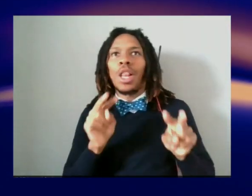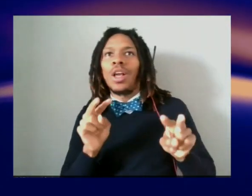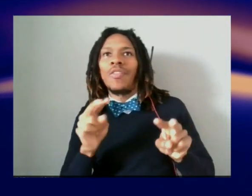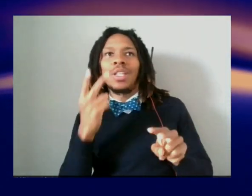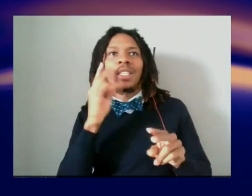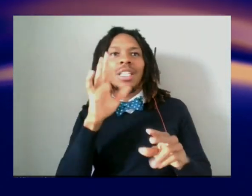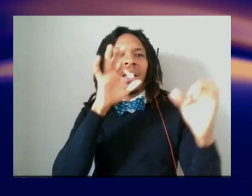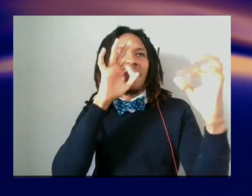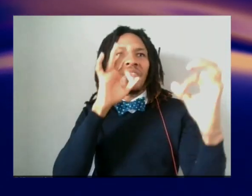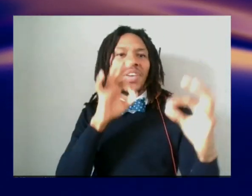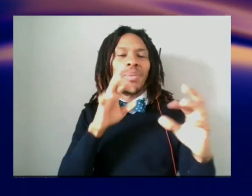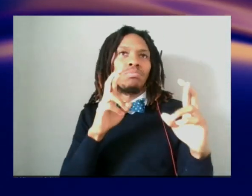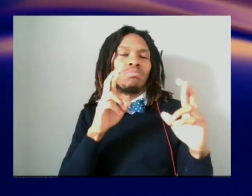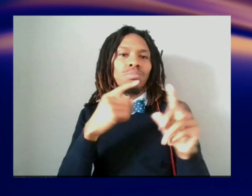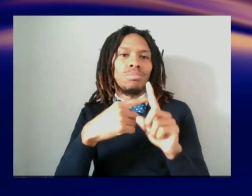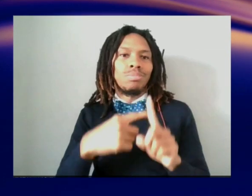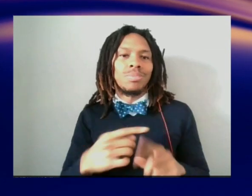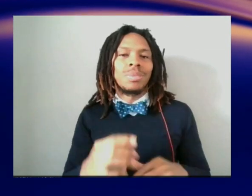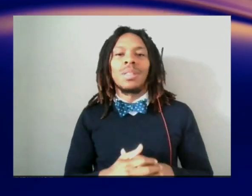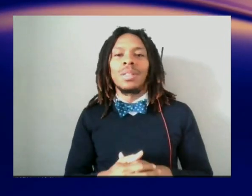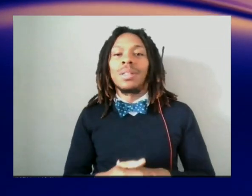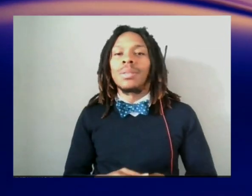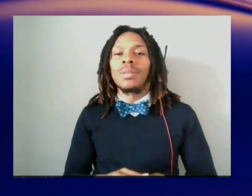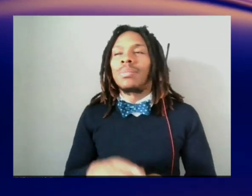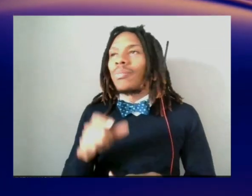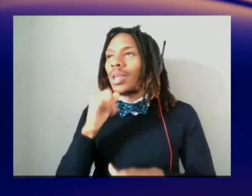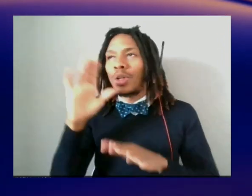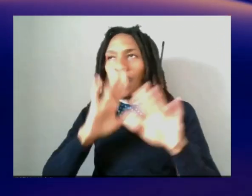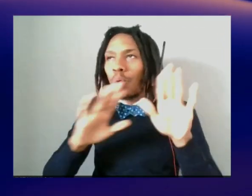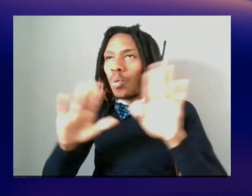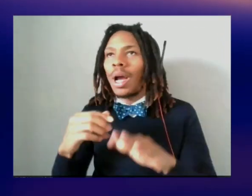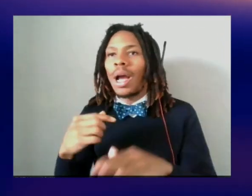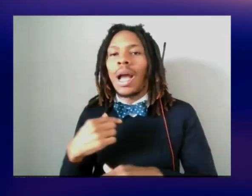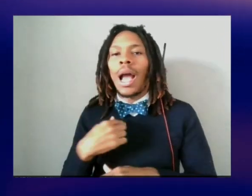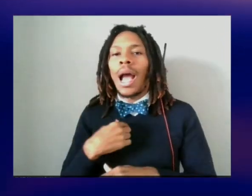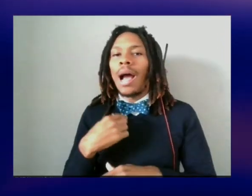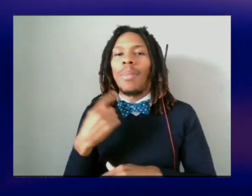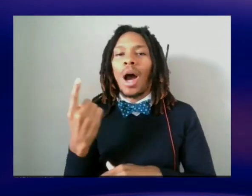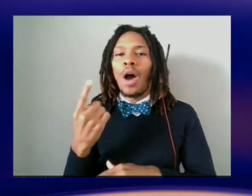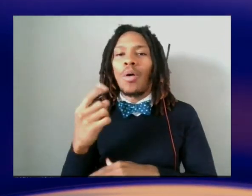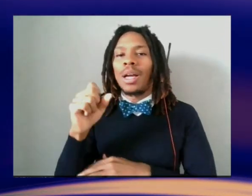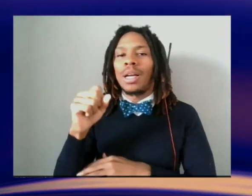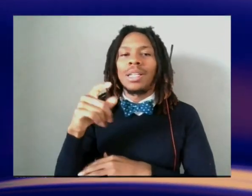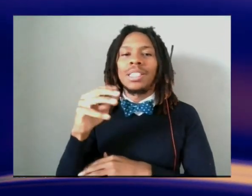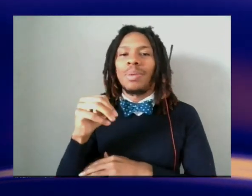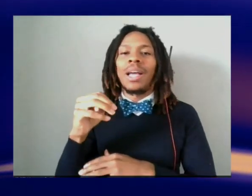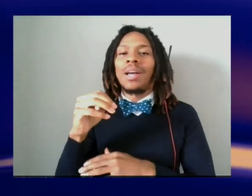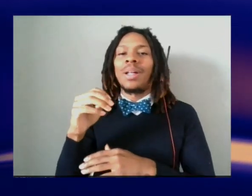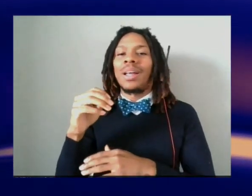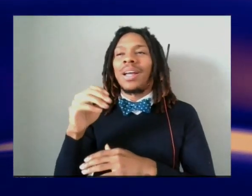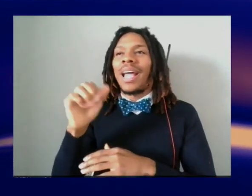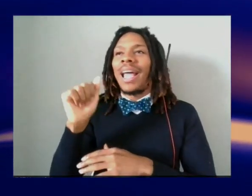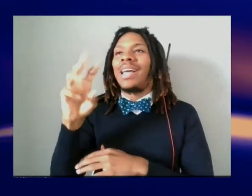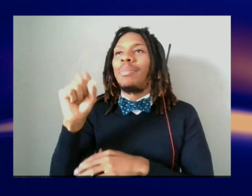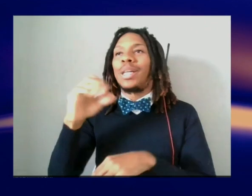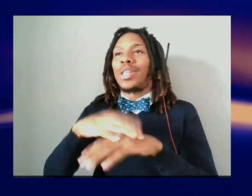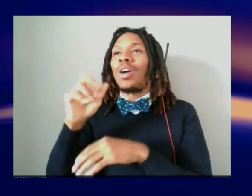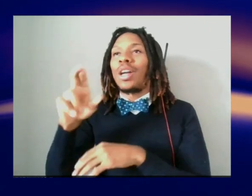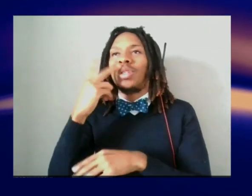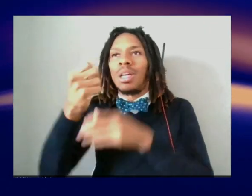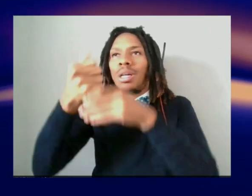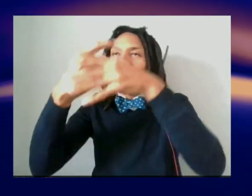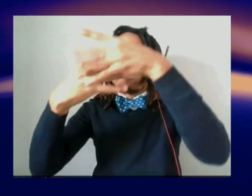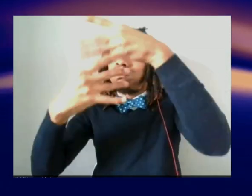that we get from the customers, right? Yep, and don't worry, I'm going to always be spamming AWS on air with Amplify, so you're going to definitely see a whole lot more of